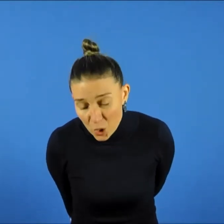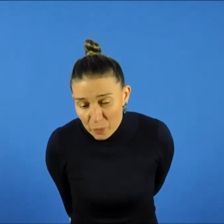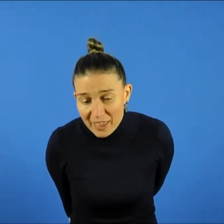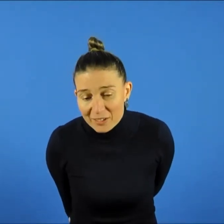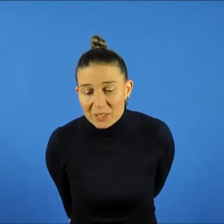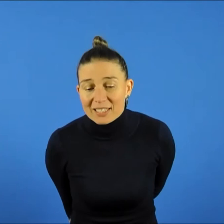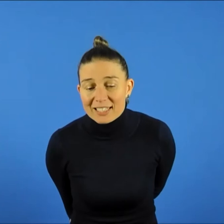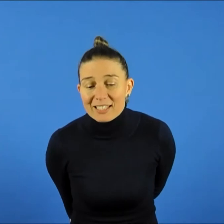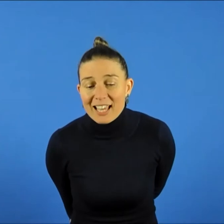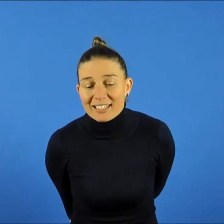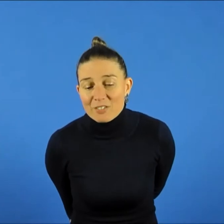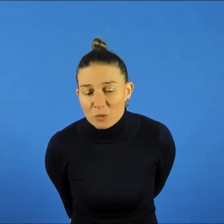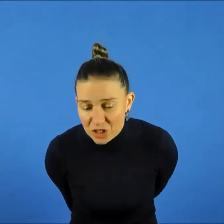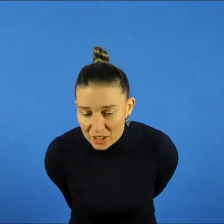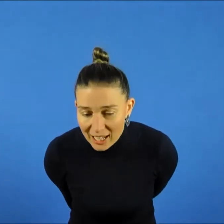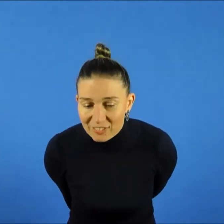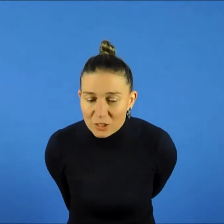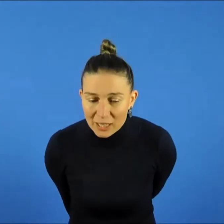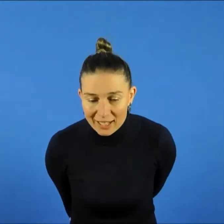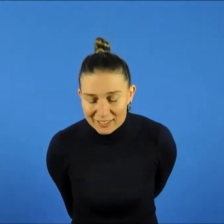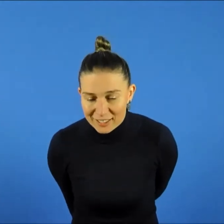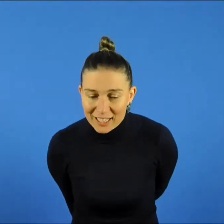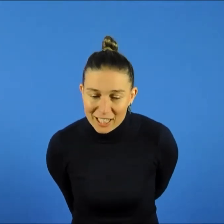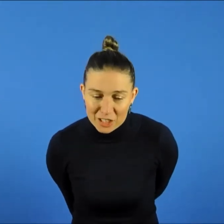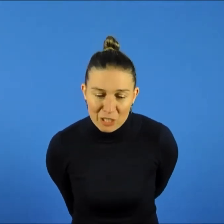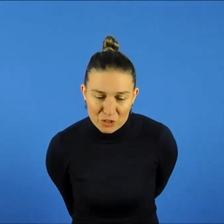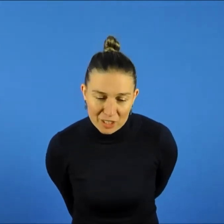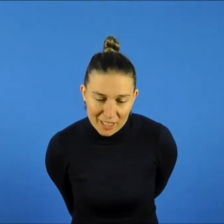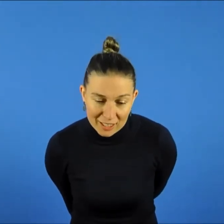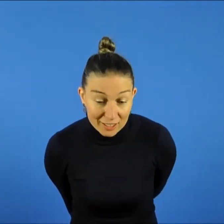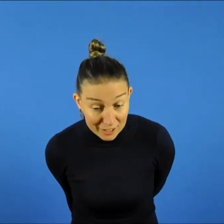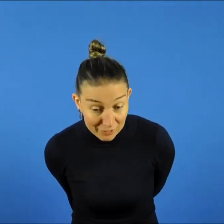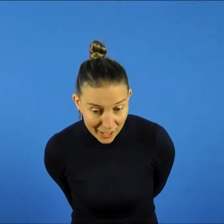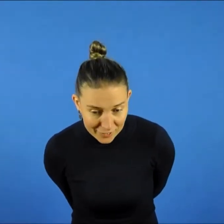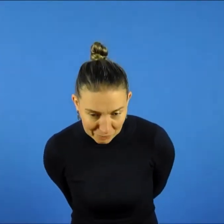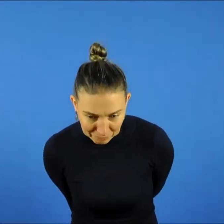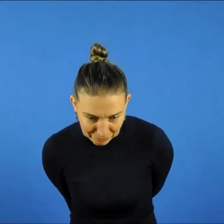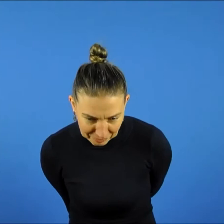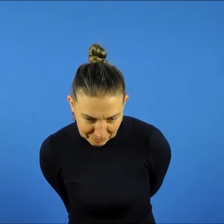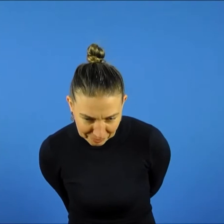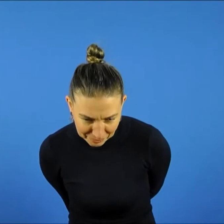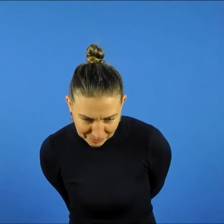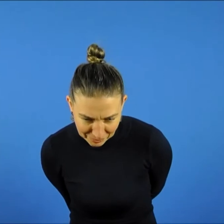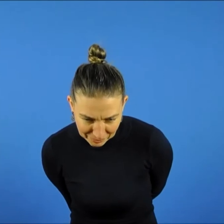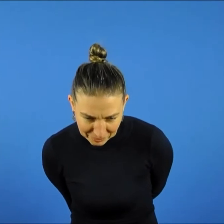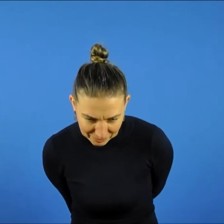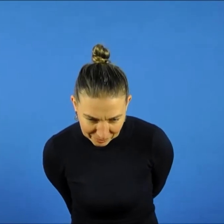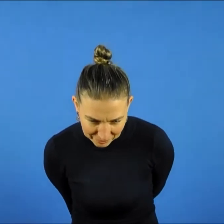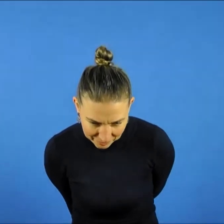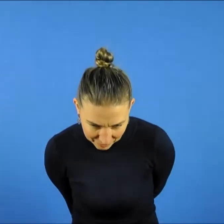would hope that we can see that everyone should have an equal access to make sure that they can save lives.